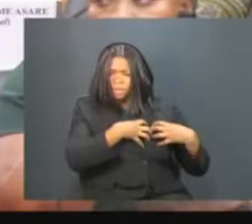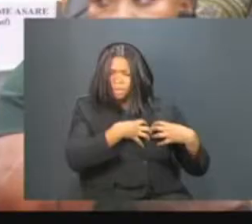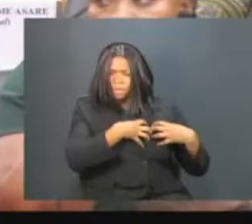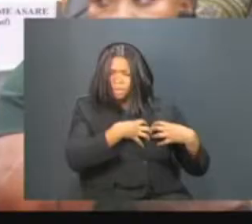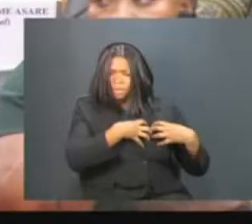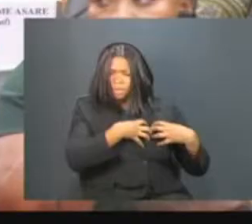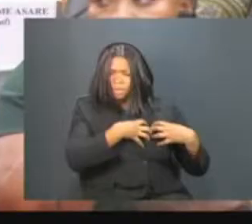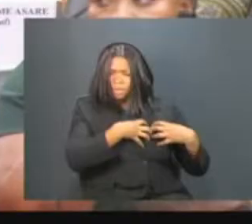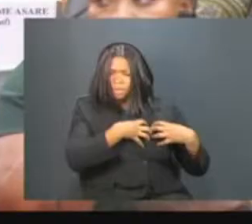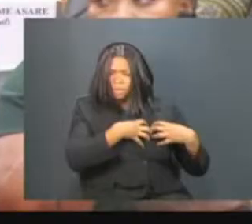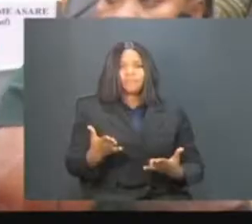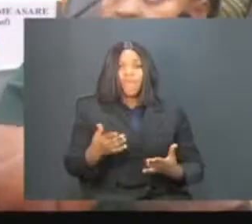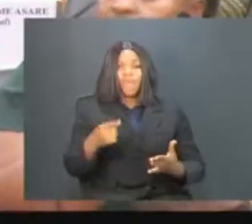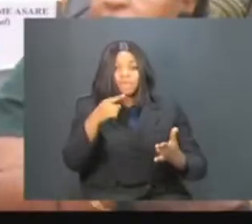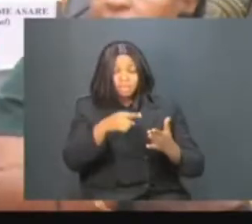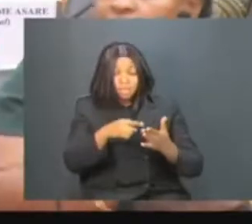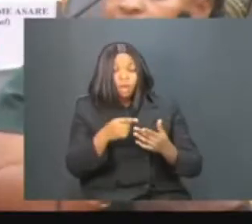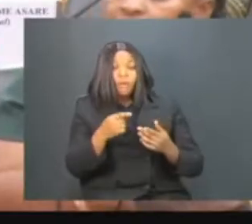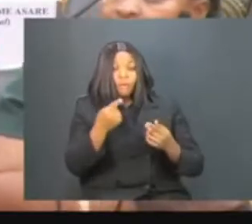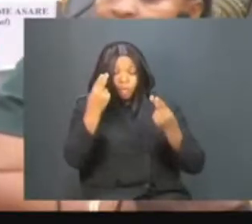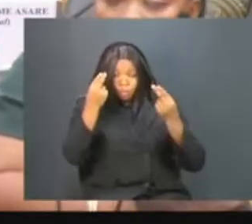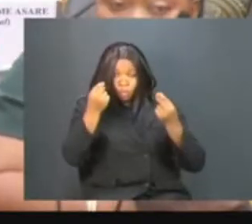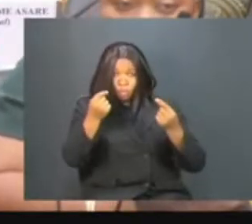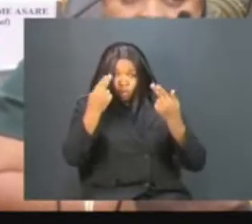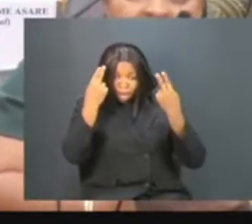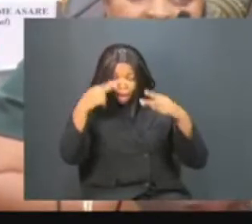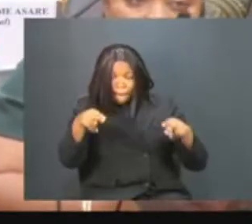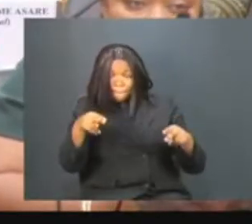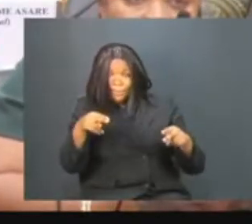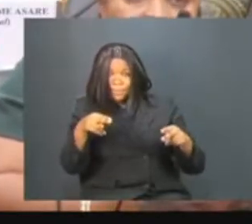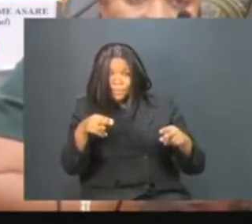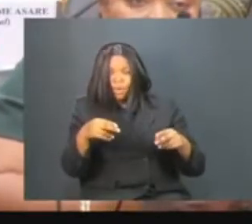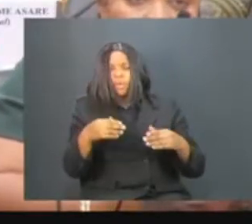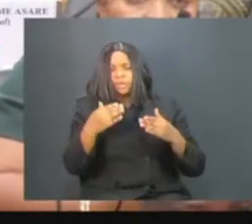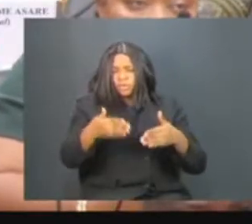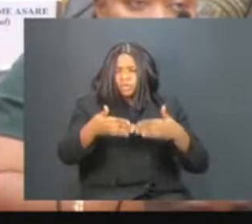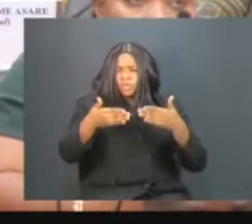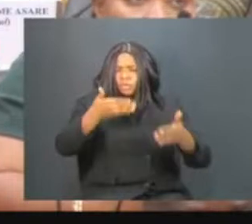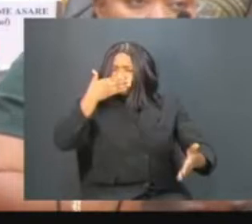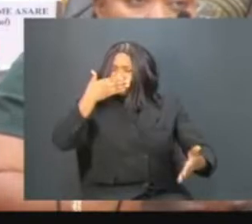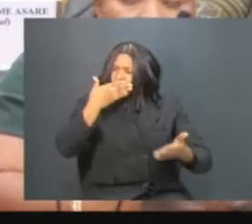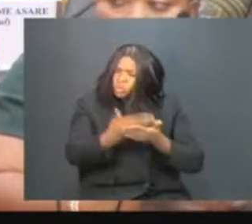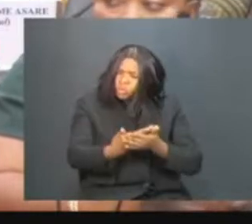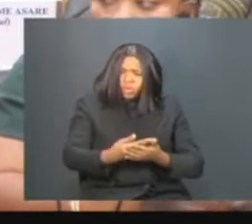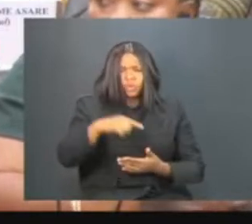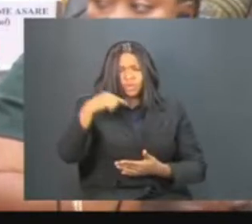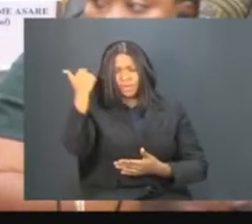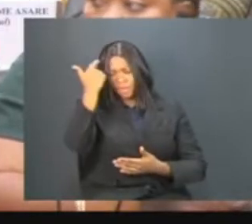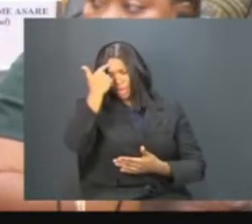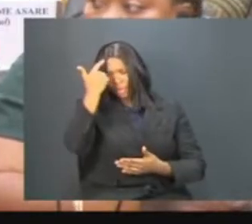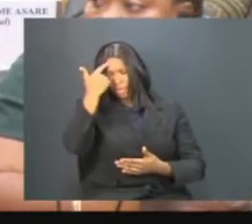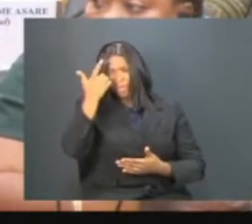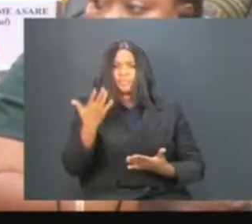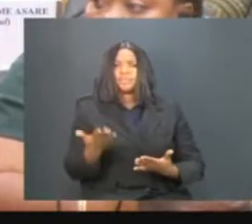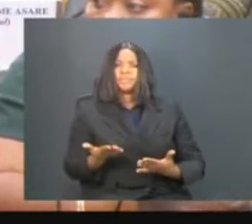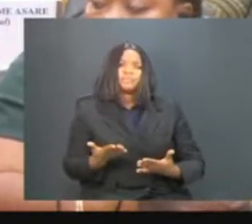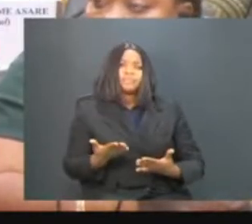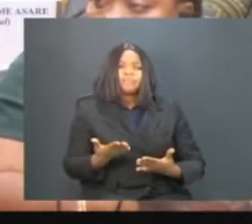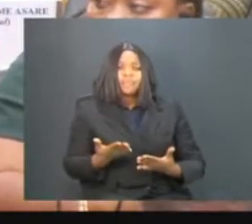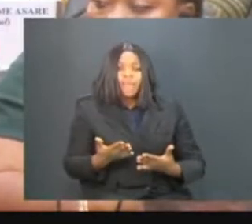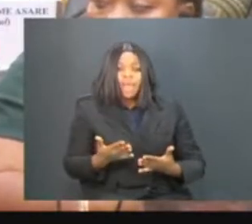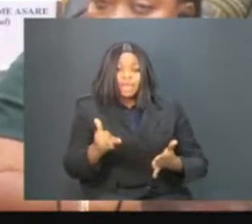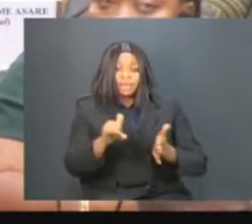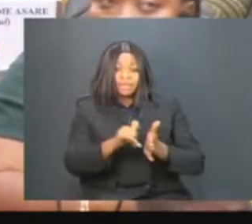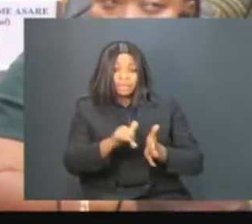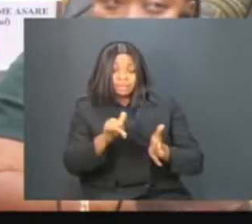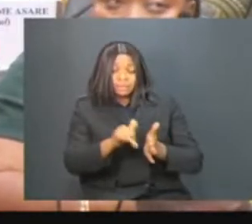get when you provide good governance. This is what you get when you provide governance that